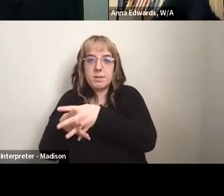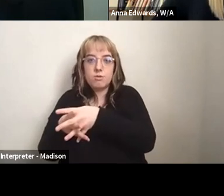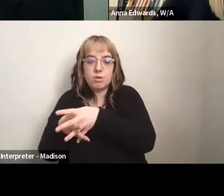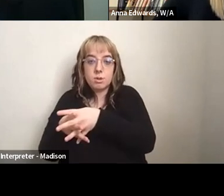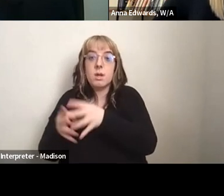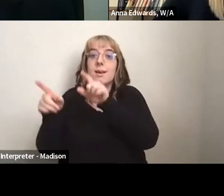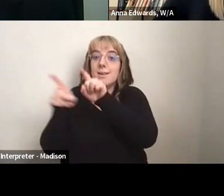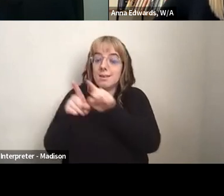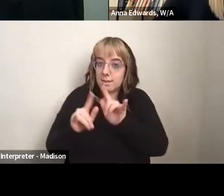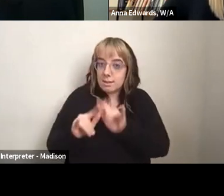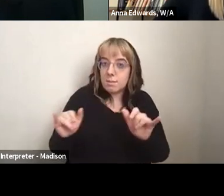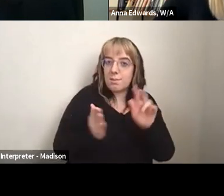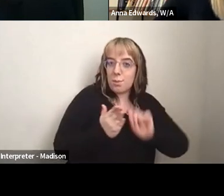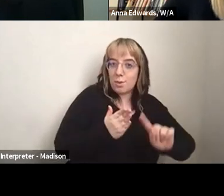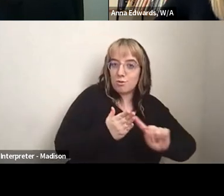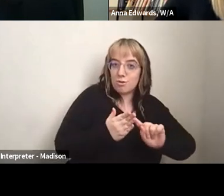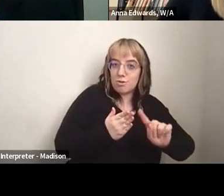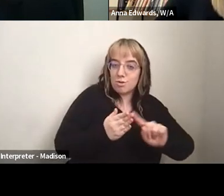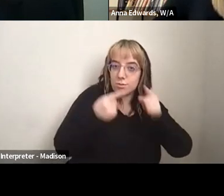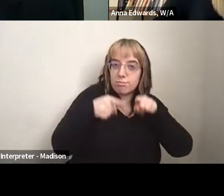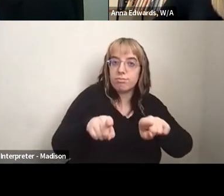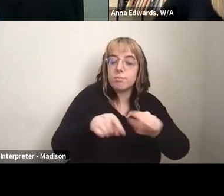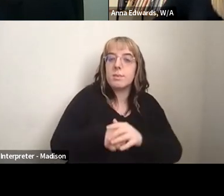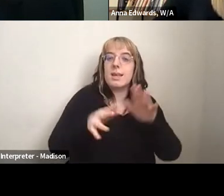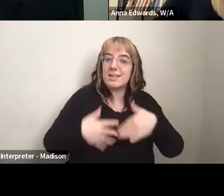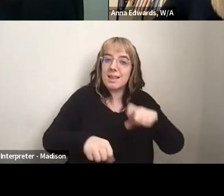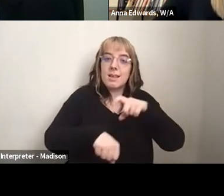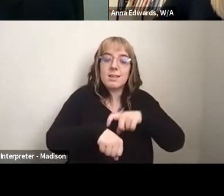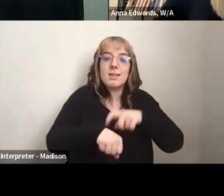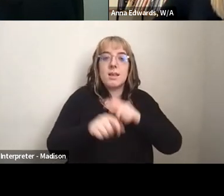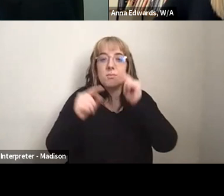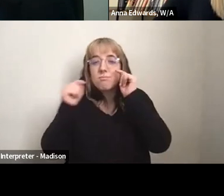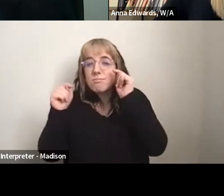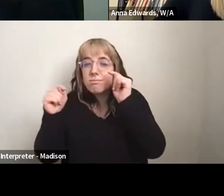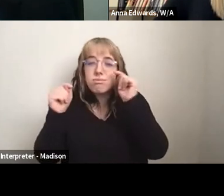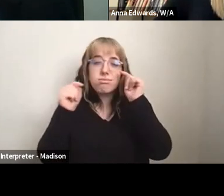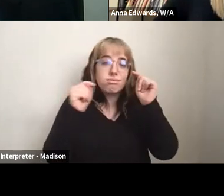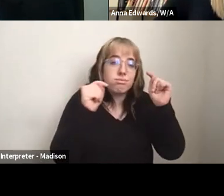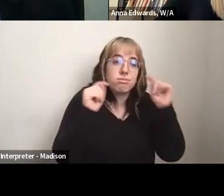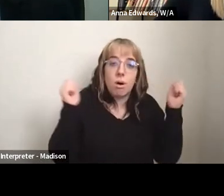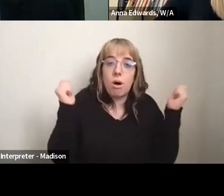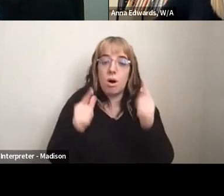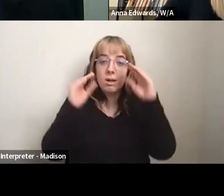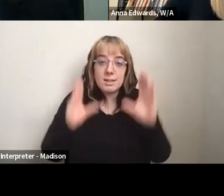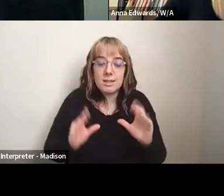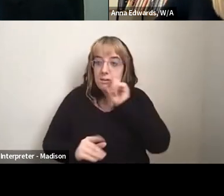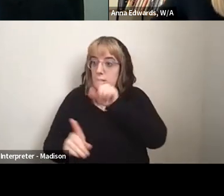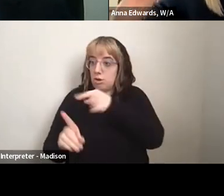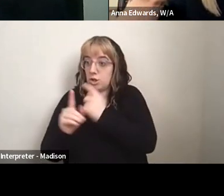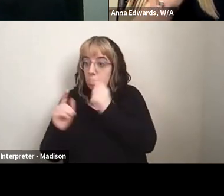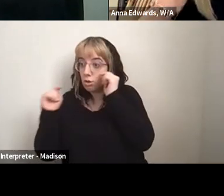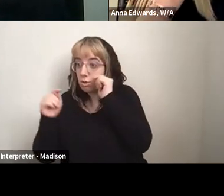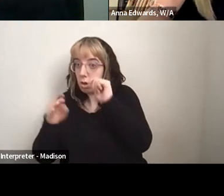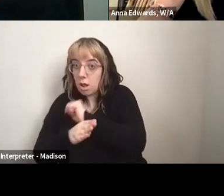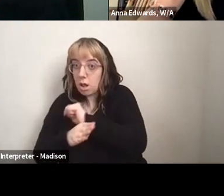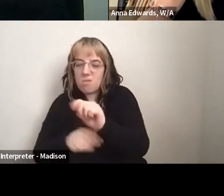the research that goes with it, and taking the time to train our teachers, and not only train them, but then be